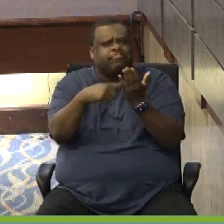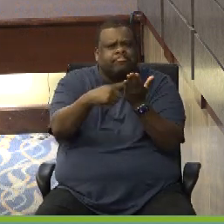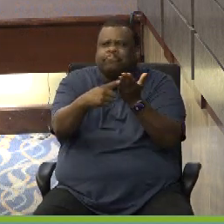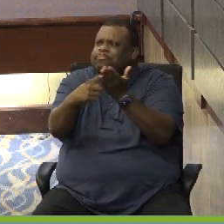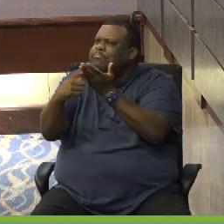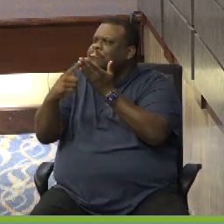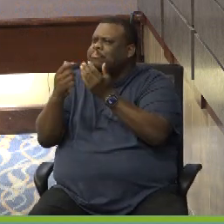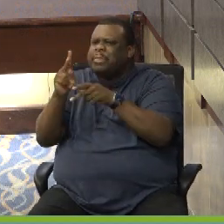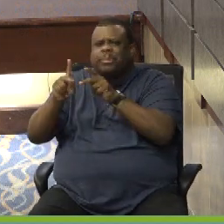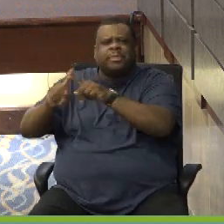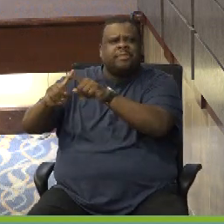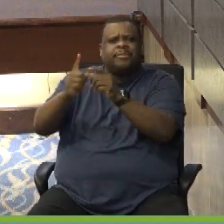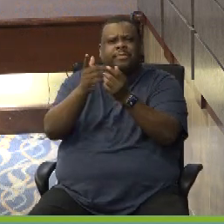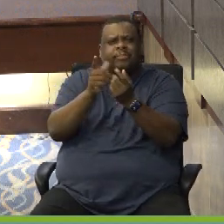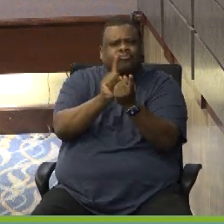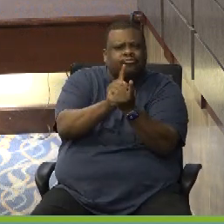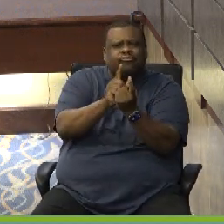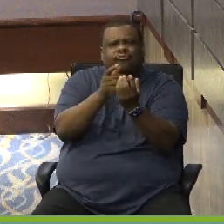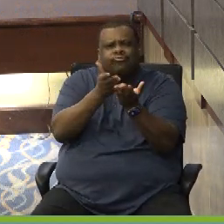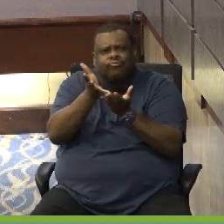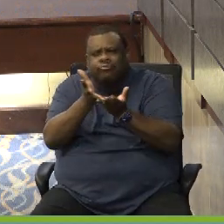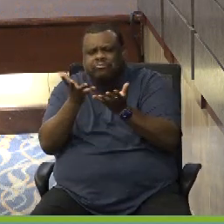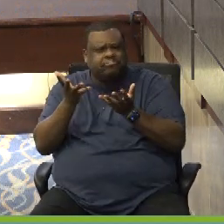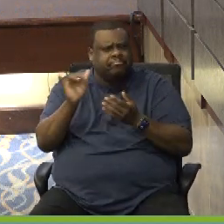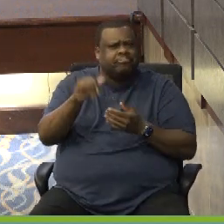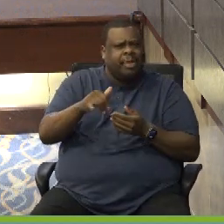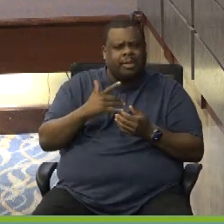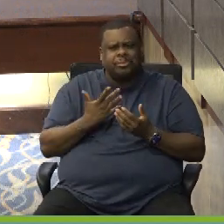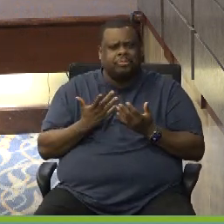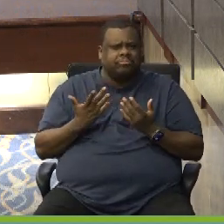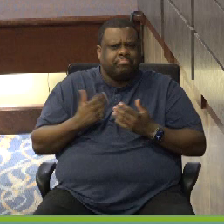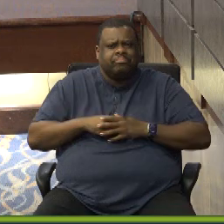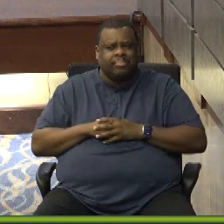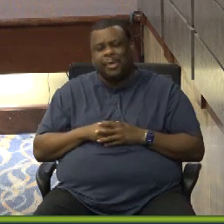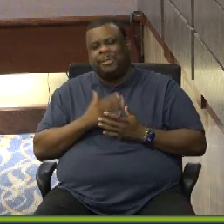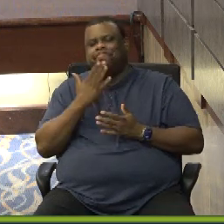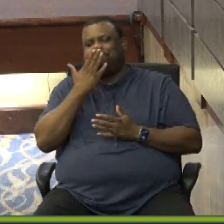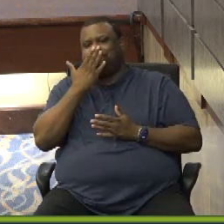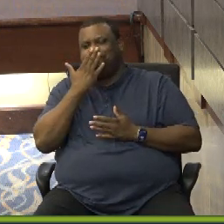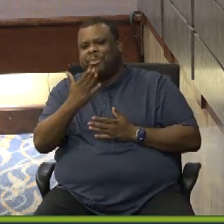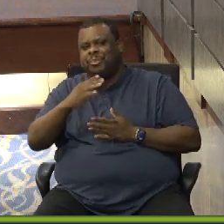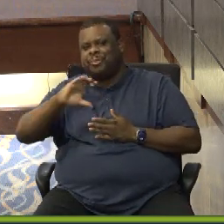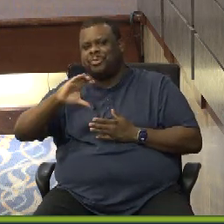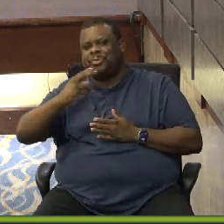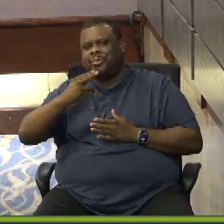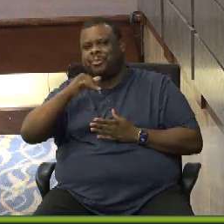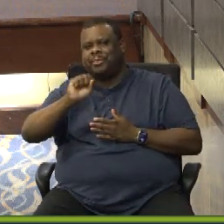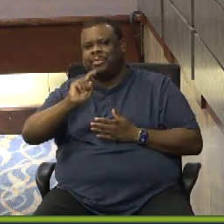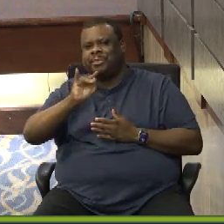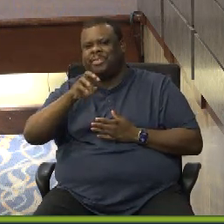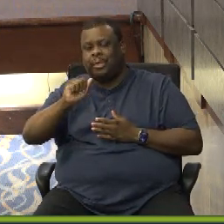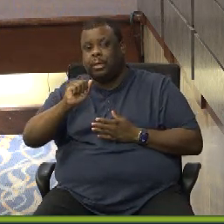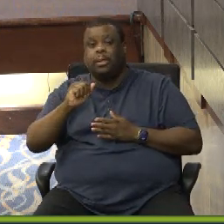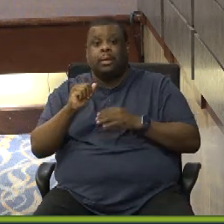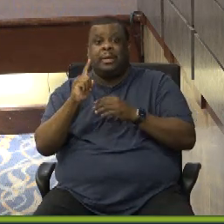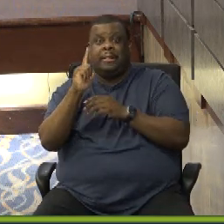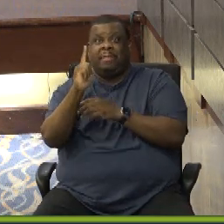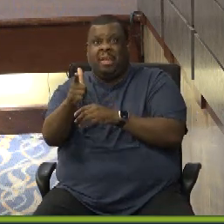your hospitality in that process. Thank you, Christina. So we'll be looping back with Christina